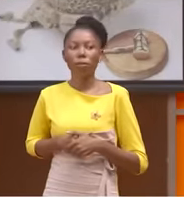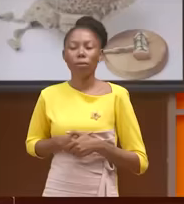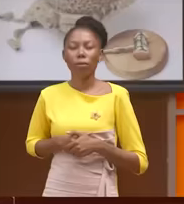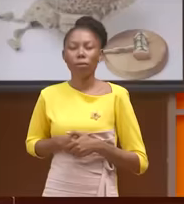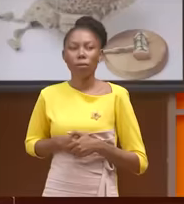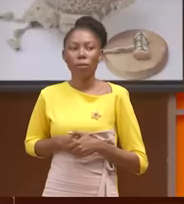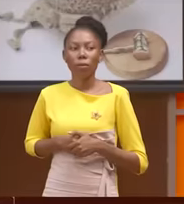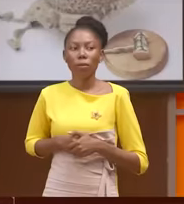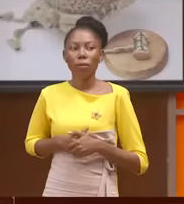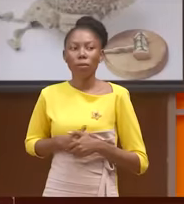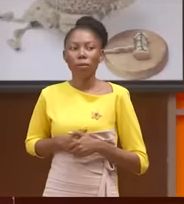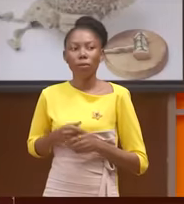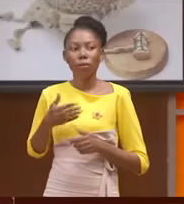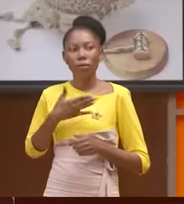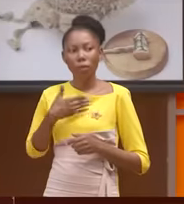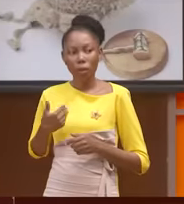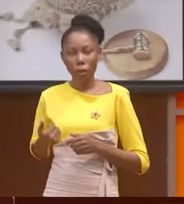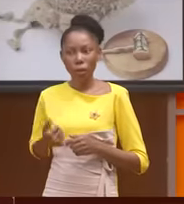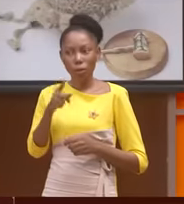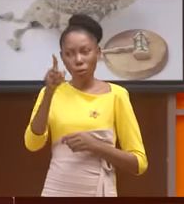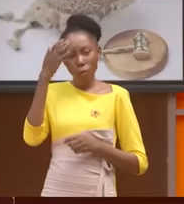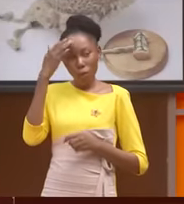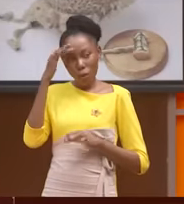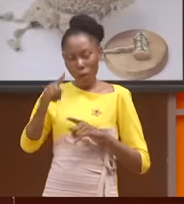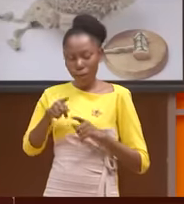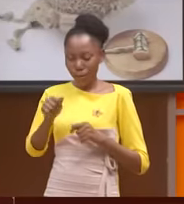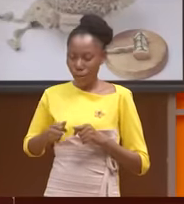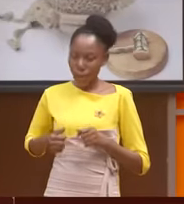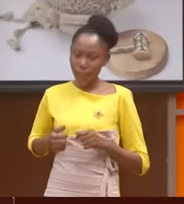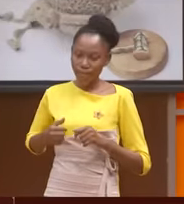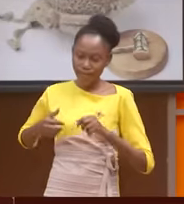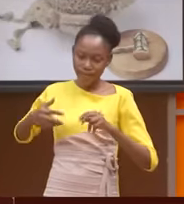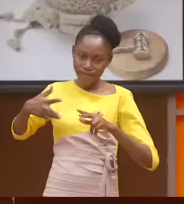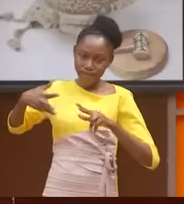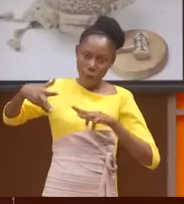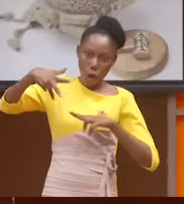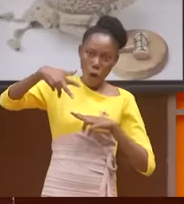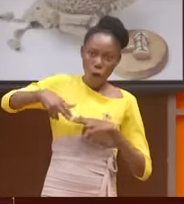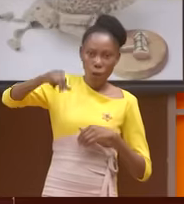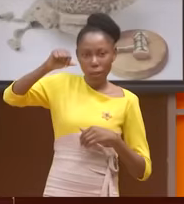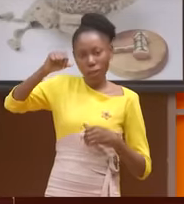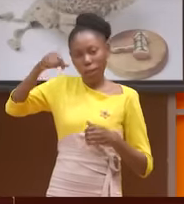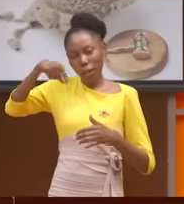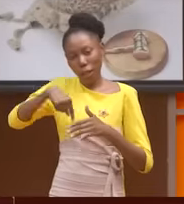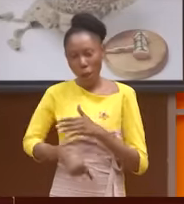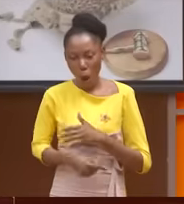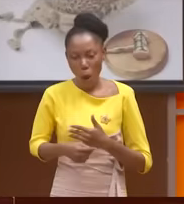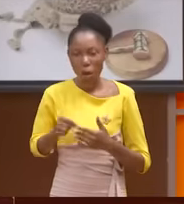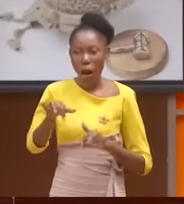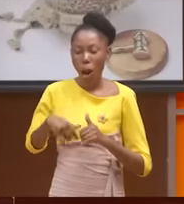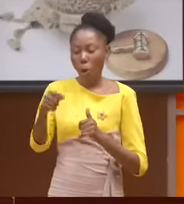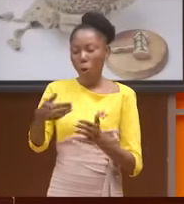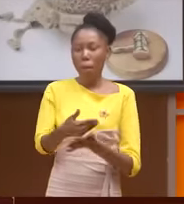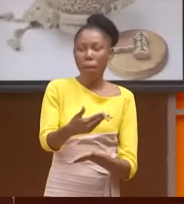now. And subsidize, because we know the 10,000 naira cannot go far. You have to